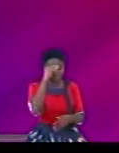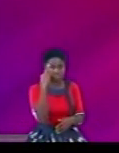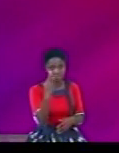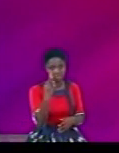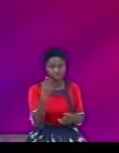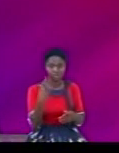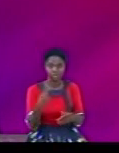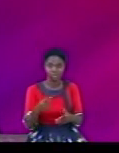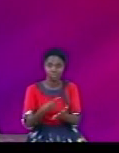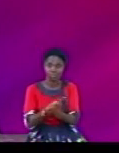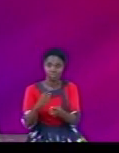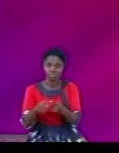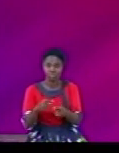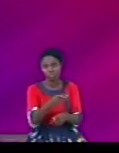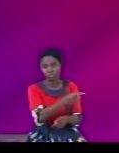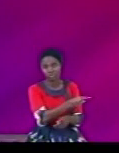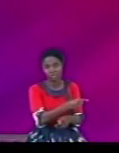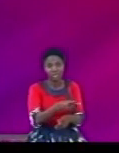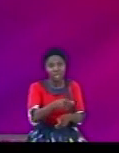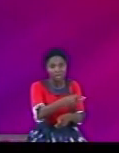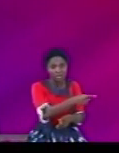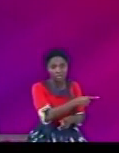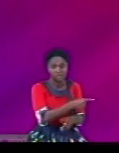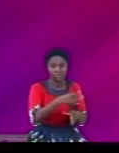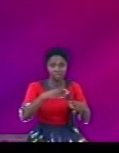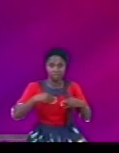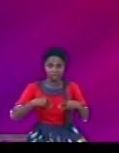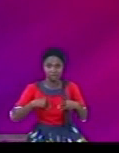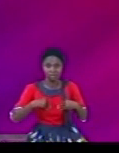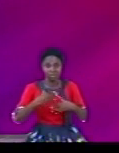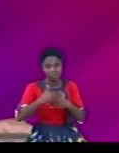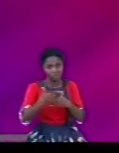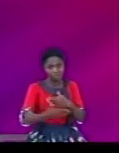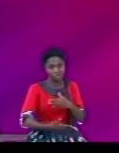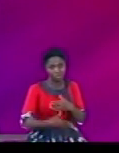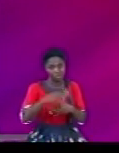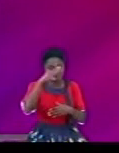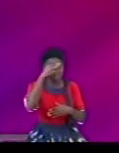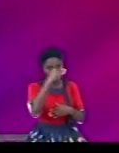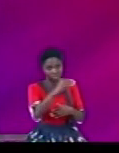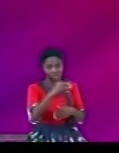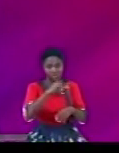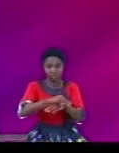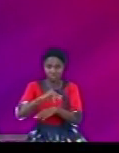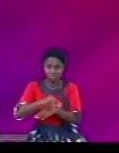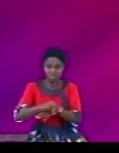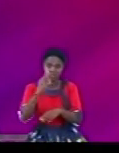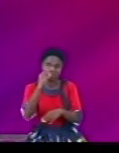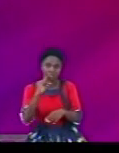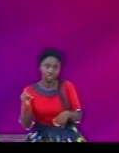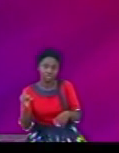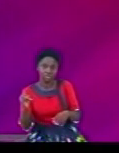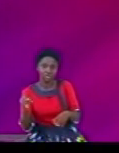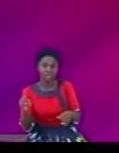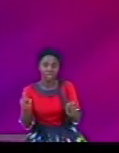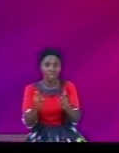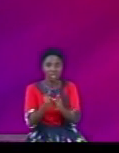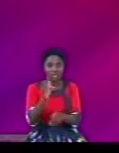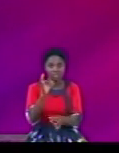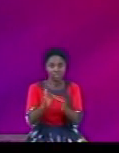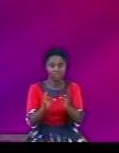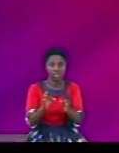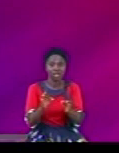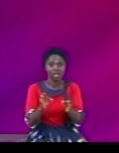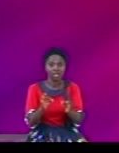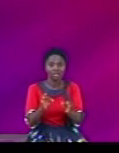gospel. They received his message, his ministry, his ministration as it was preached